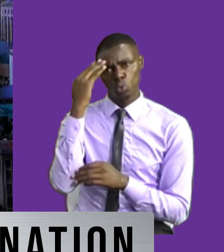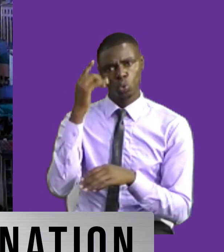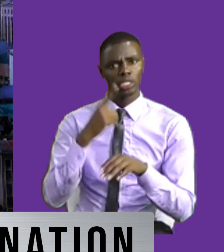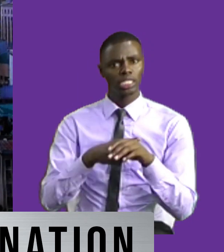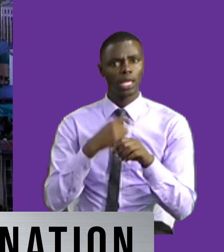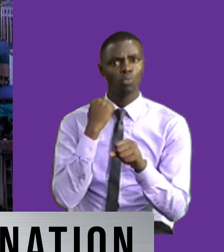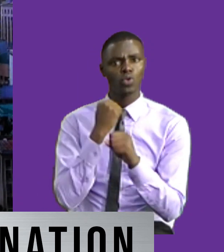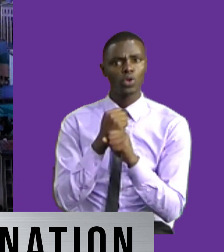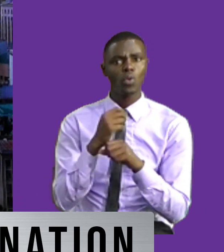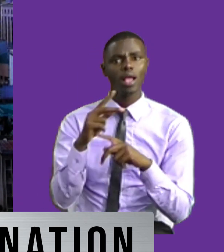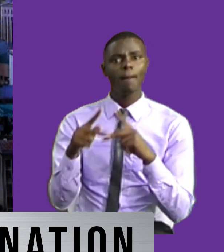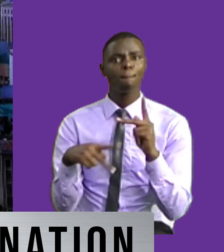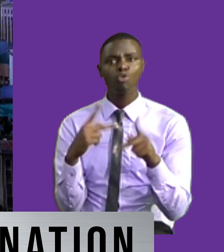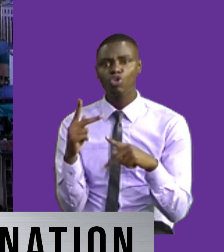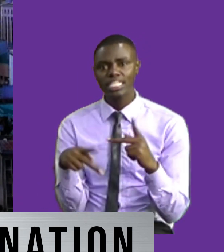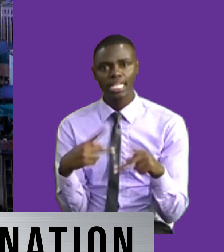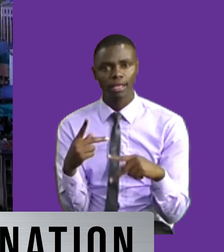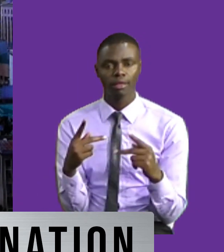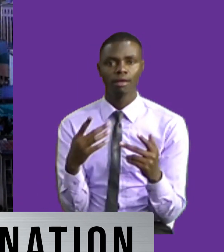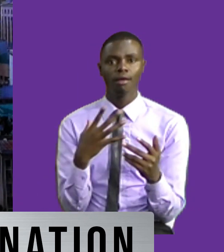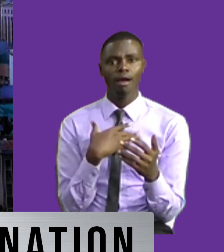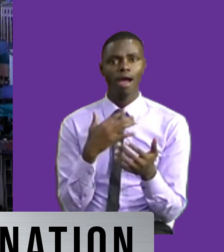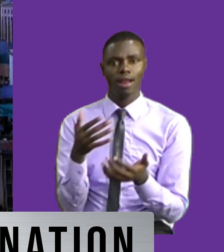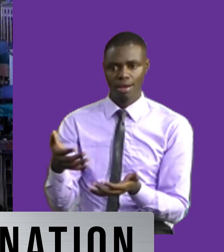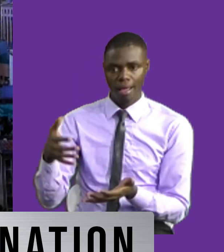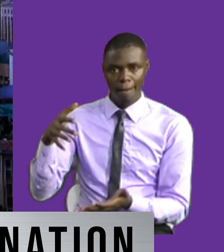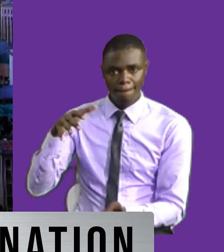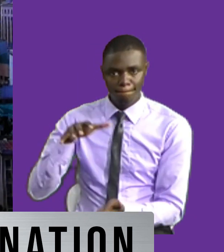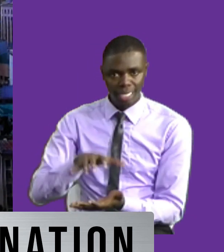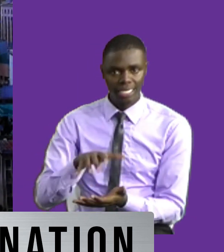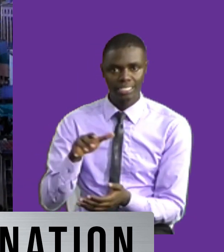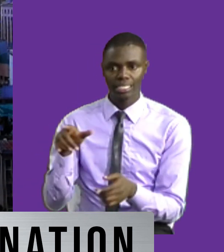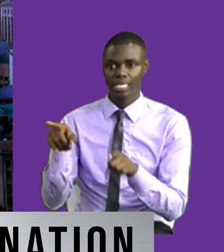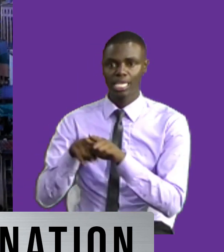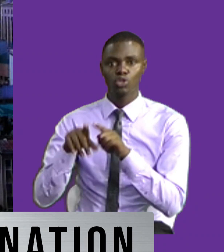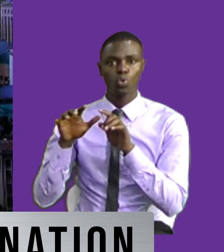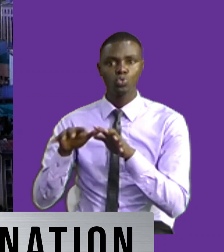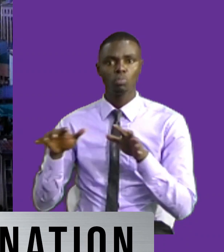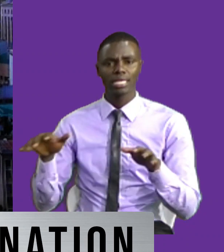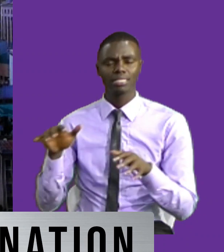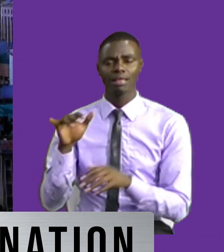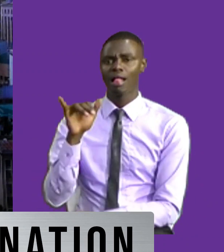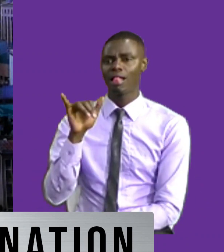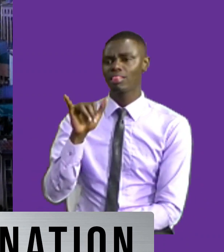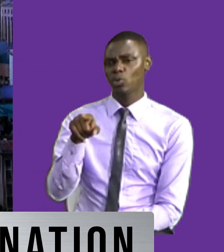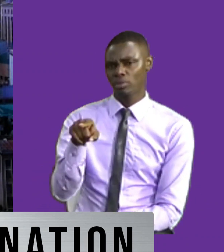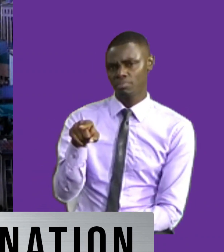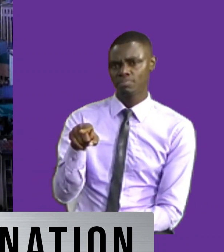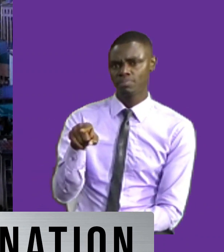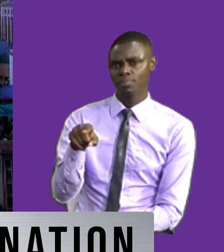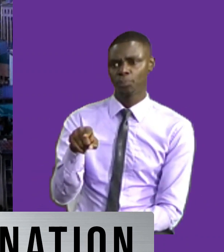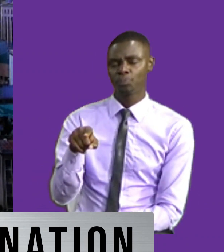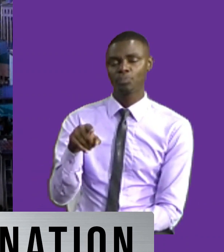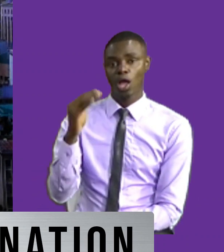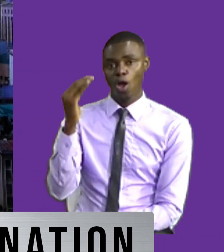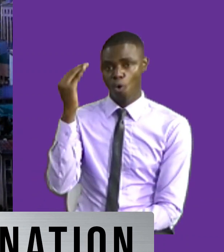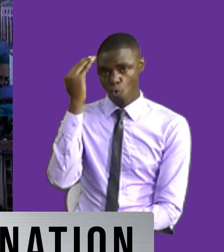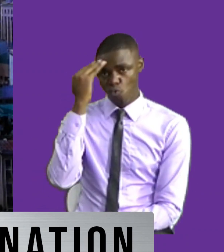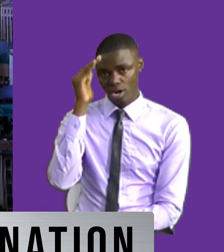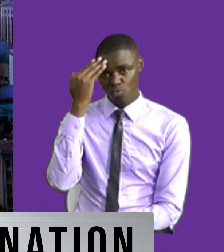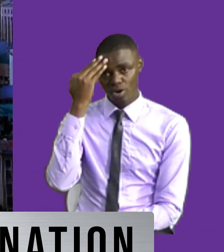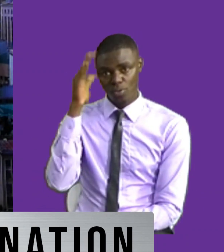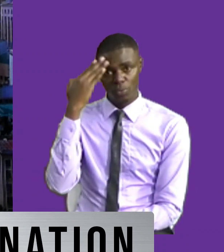doing processing and packaging and now marketing, now that one, you are realizing